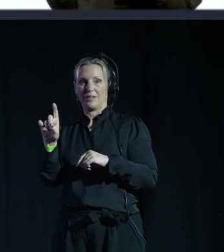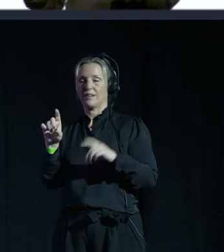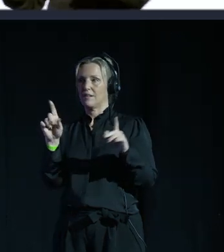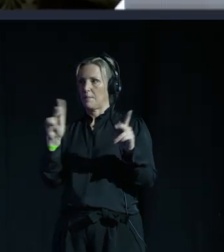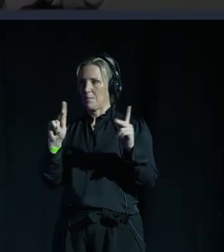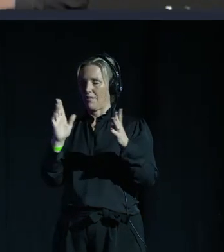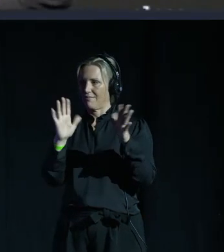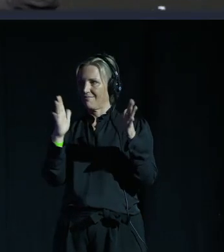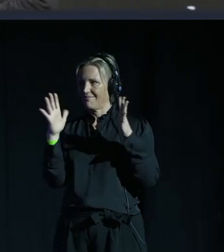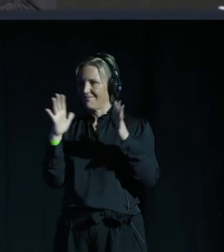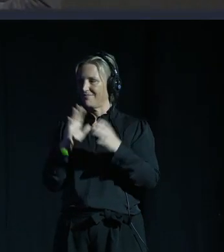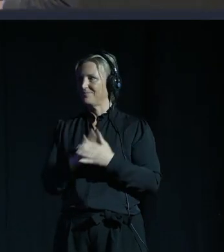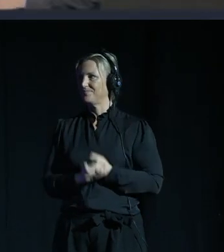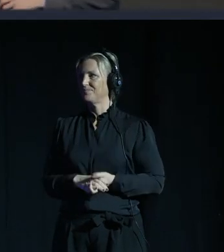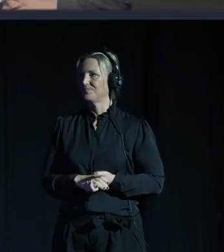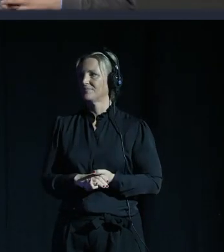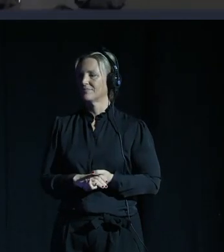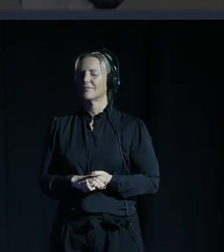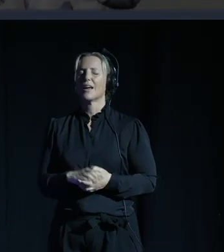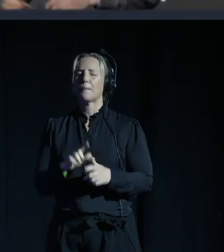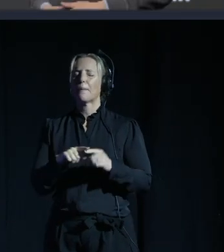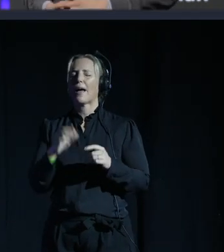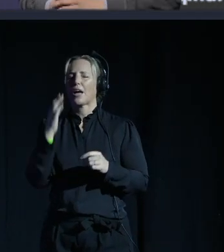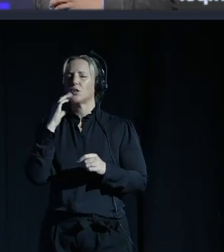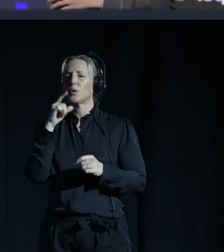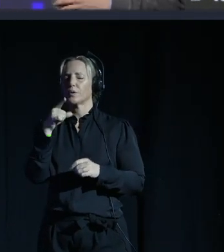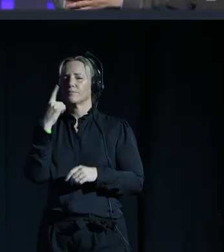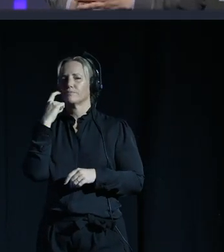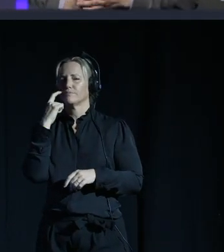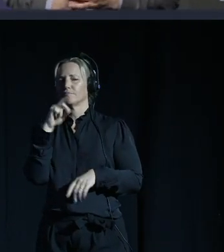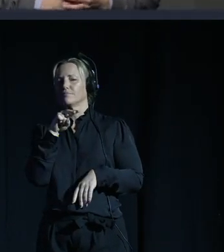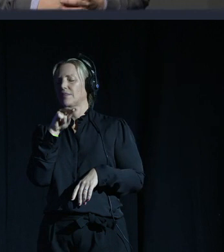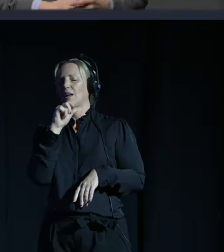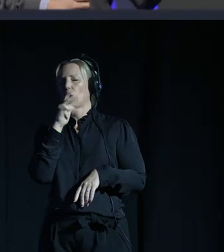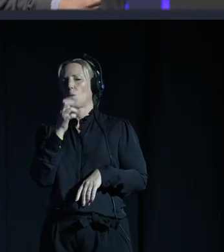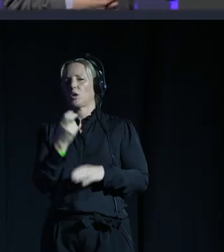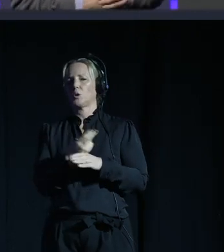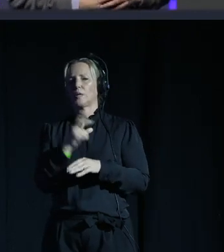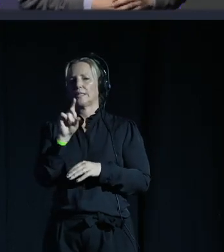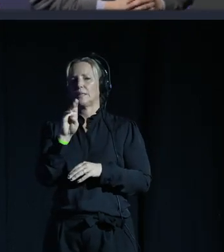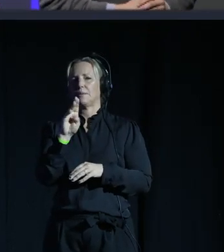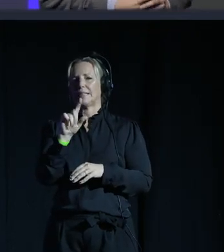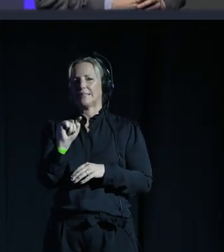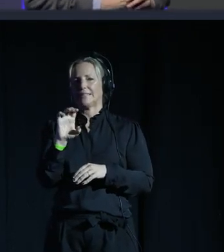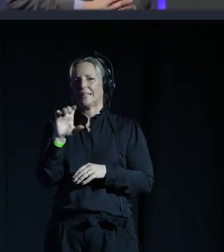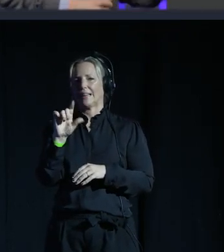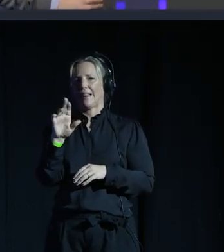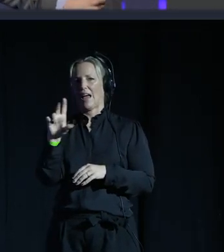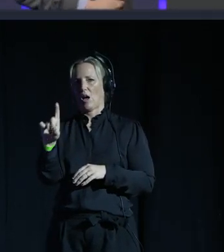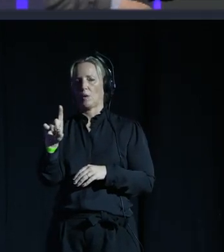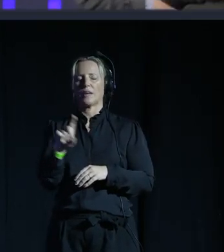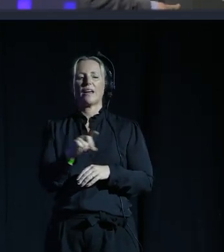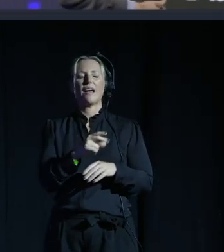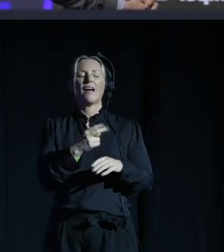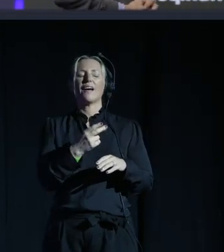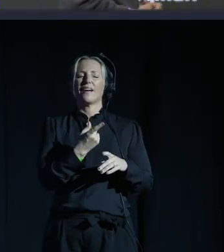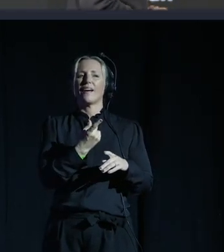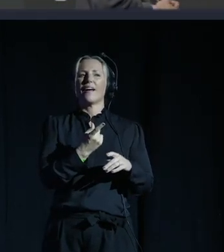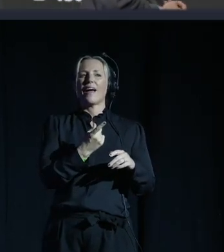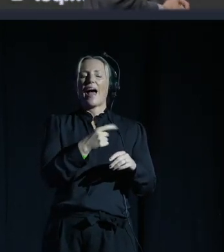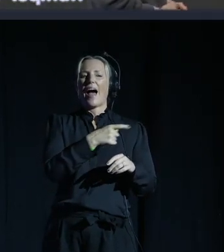But I know what you're saying. I don't want to use the DBT Cloud IDE. I learned Vim over the holidays, and now I want to try it